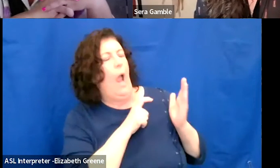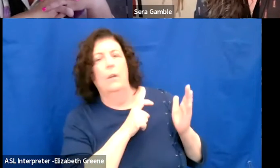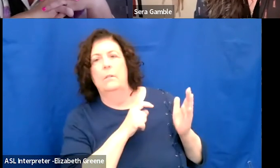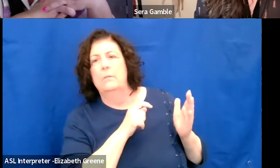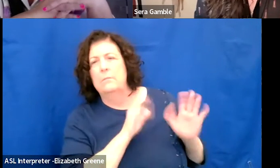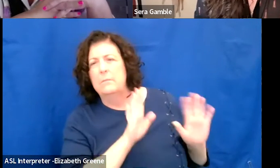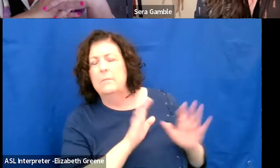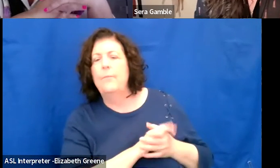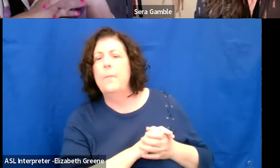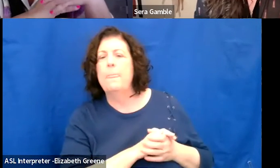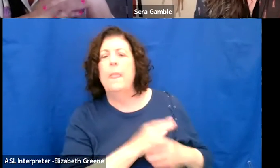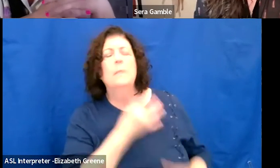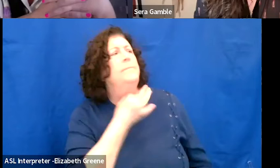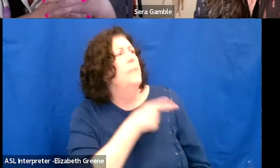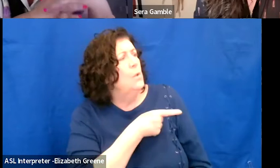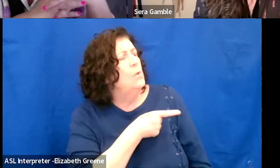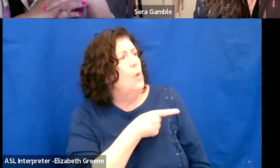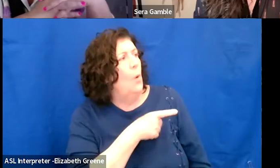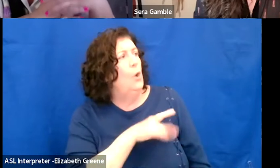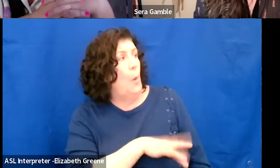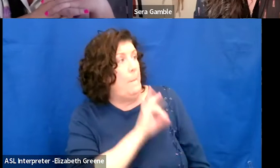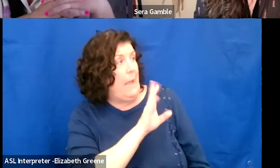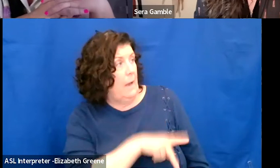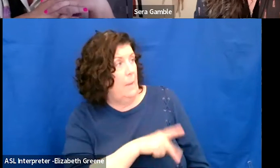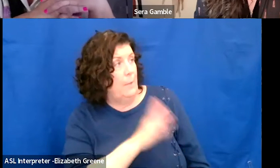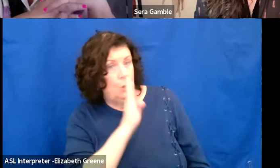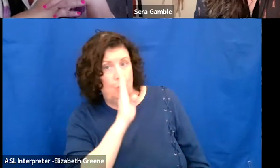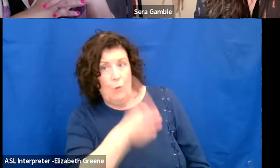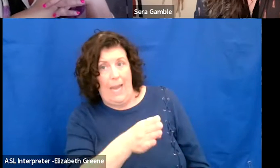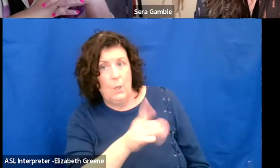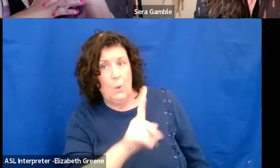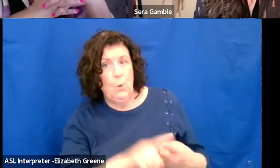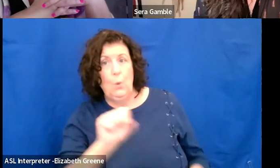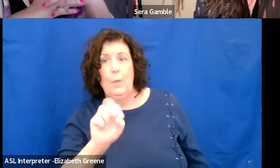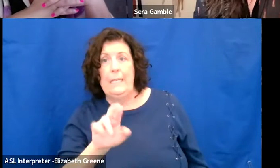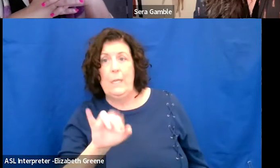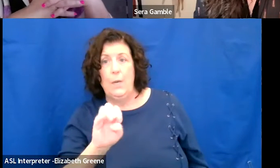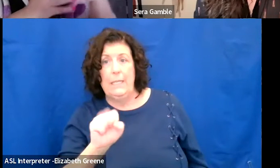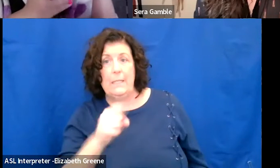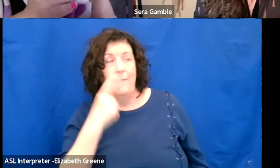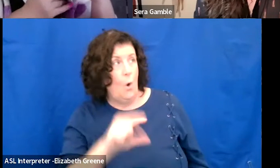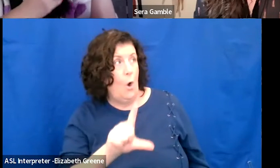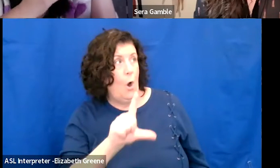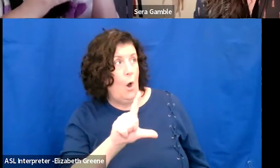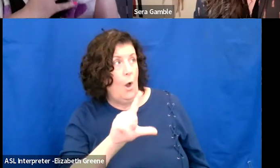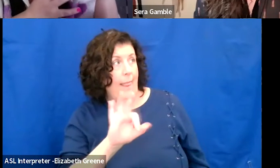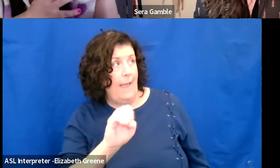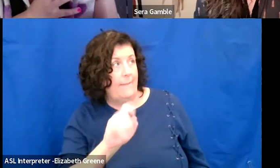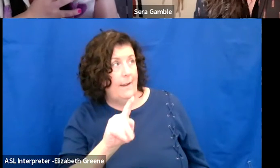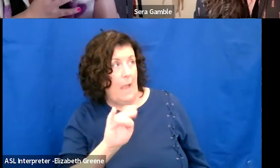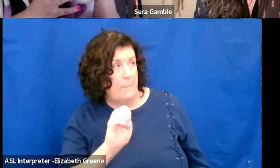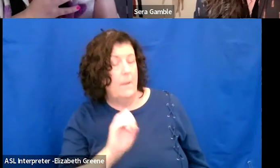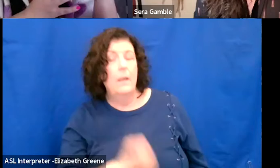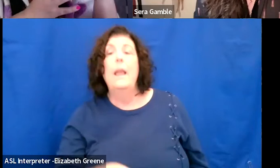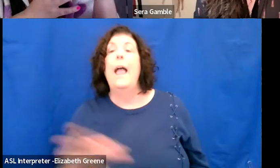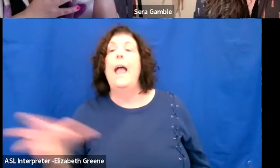stories. So picked up straight to series for Lifetime. You get your writer's room. I'm sure that was a fun room